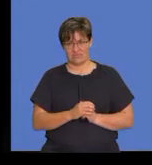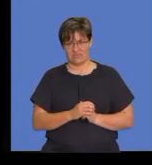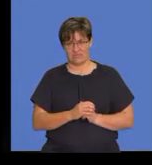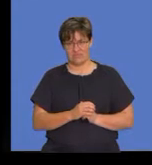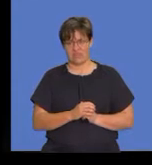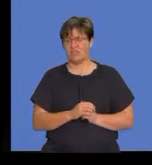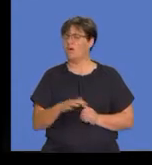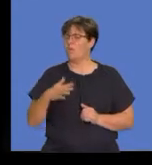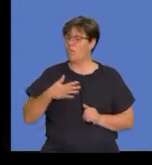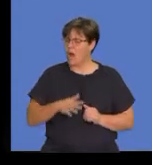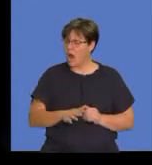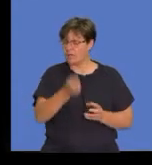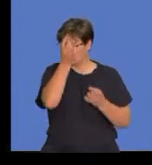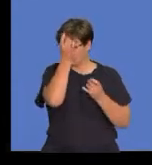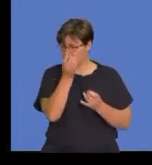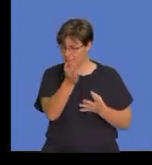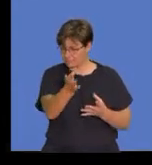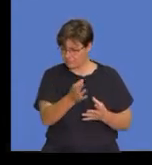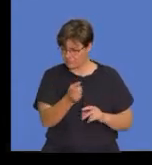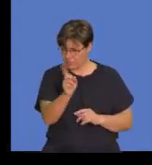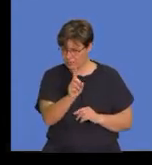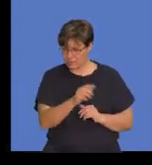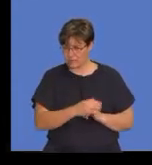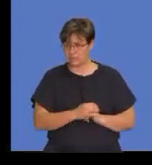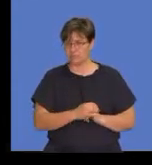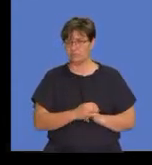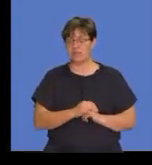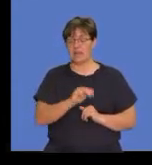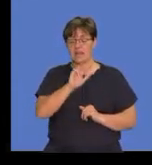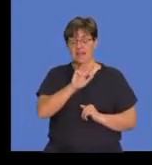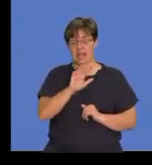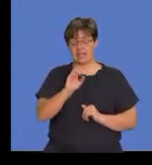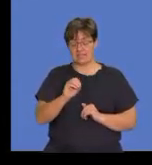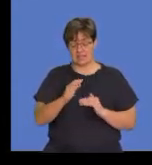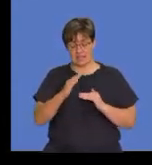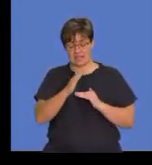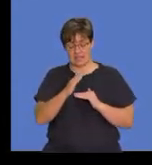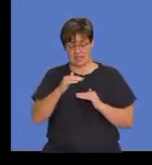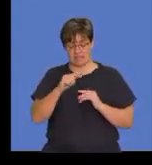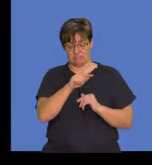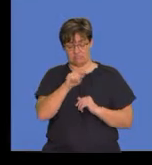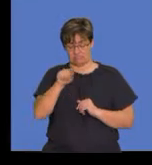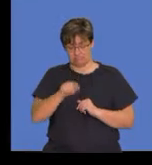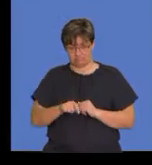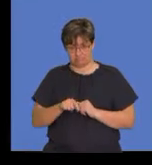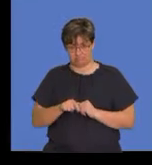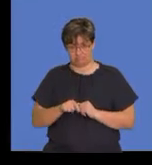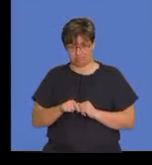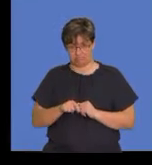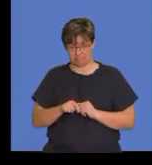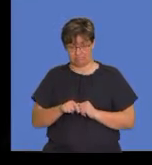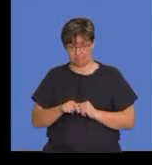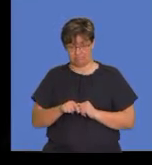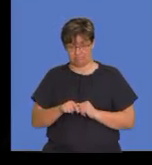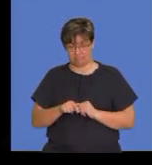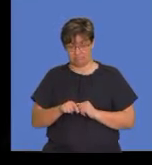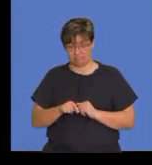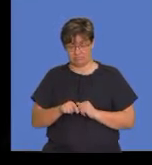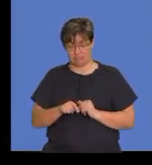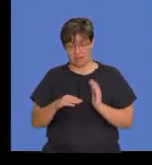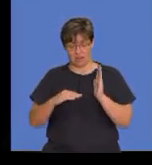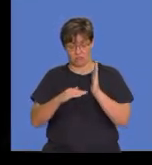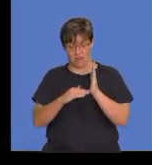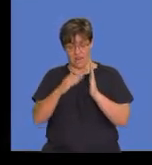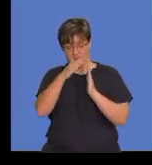other thing that I also need to mention here is, with a 90-degree angle or a right-angled triangle,